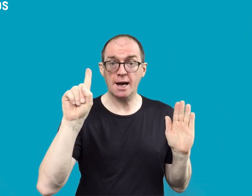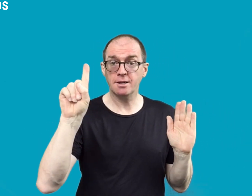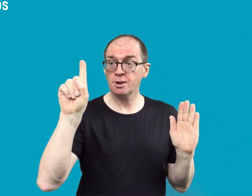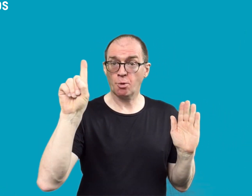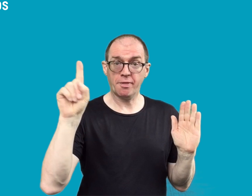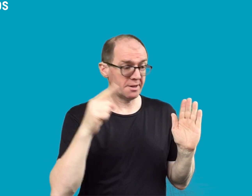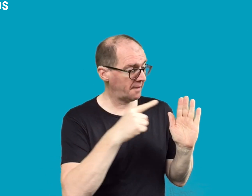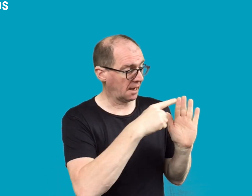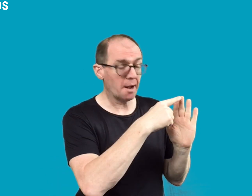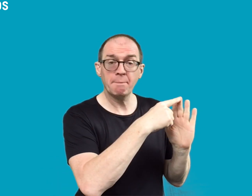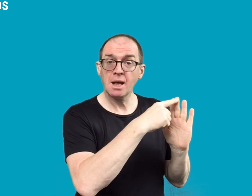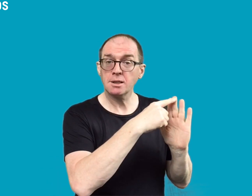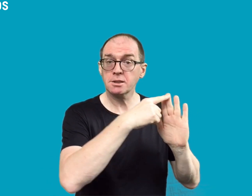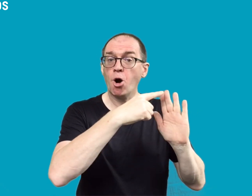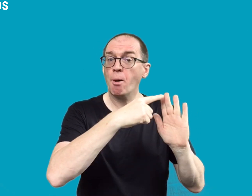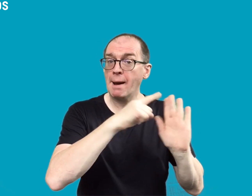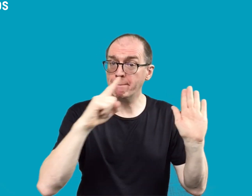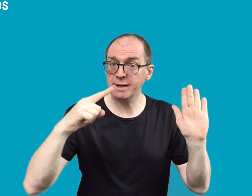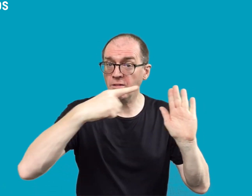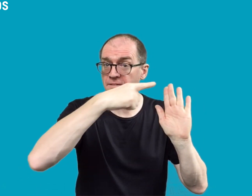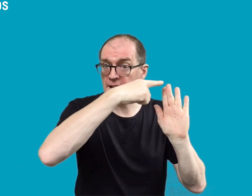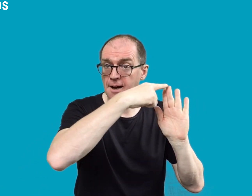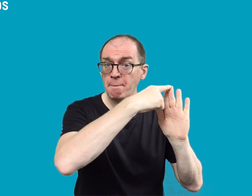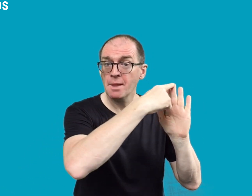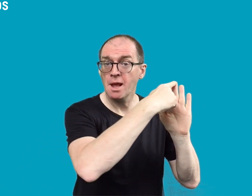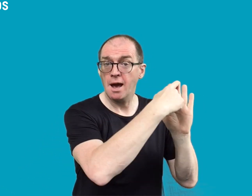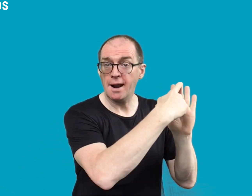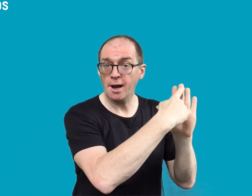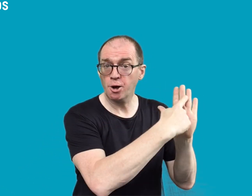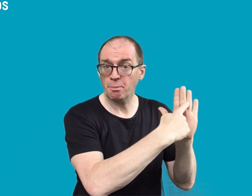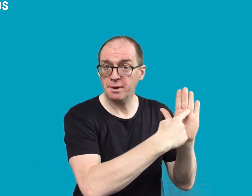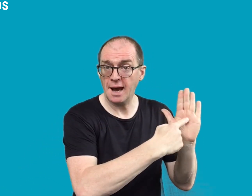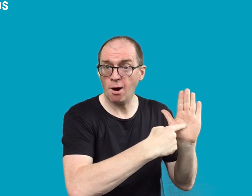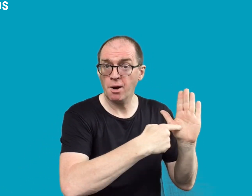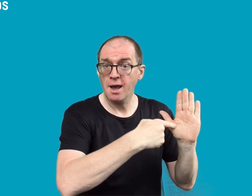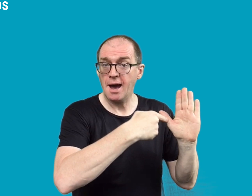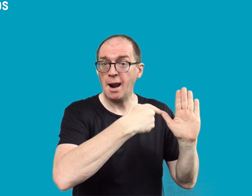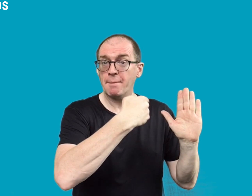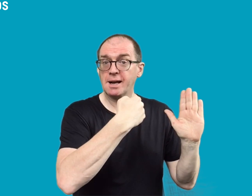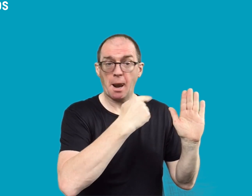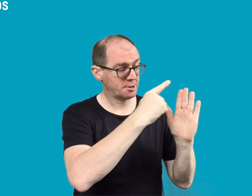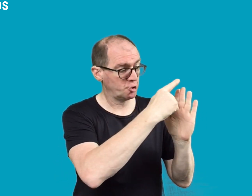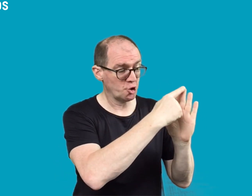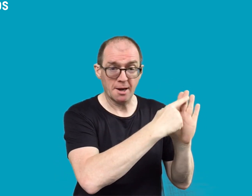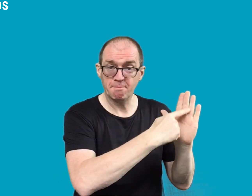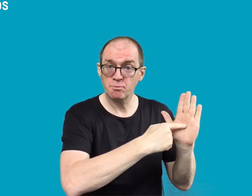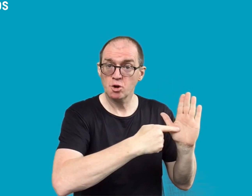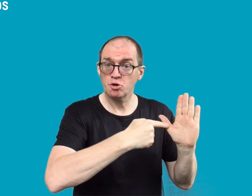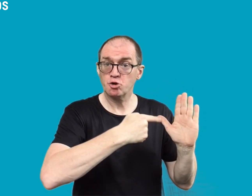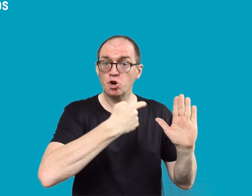J. So with this finger, I start with my middle finger, and I come down, and I make a letter